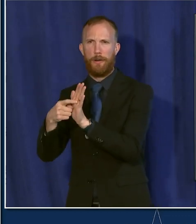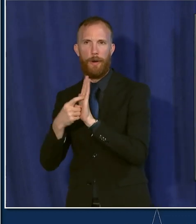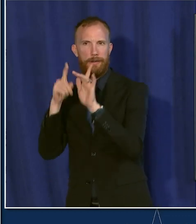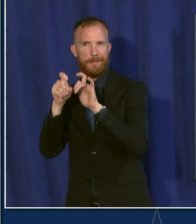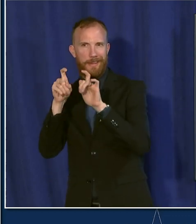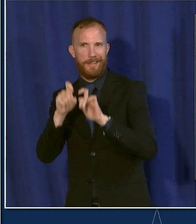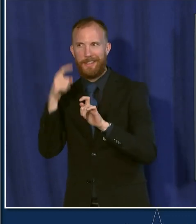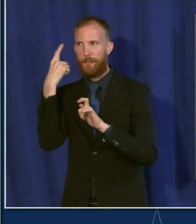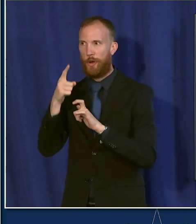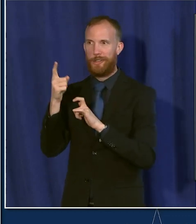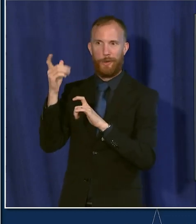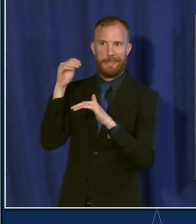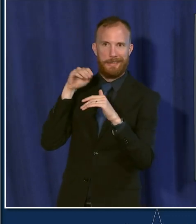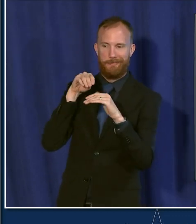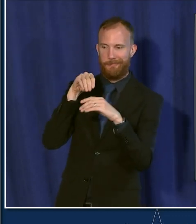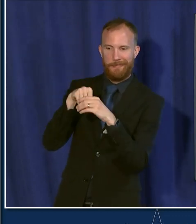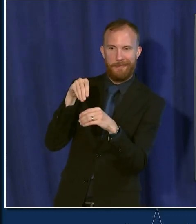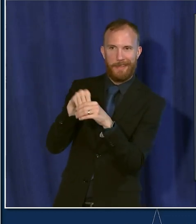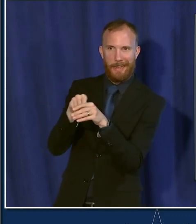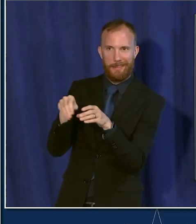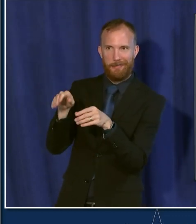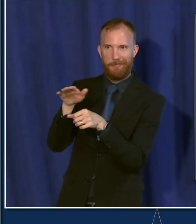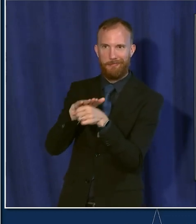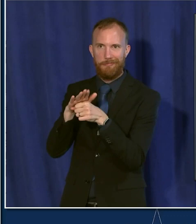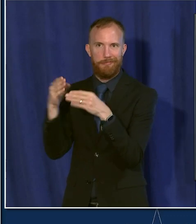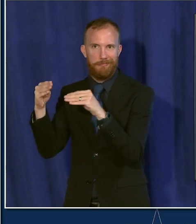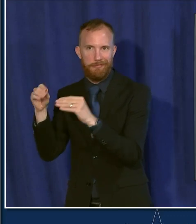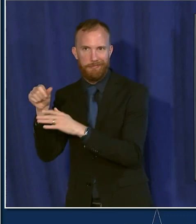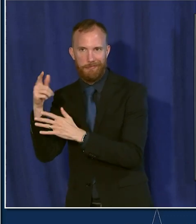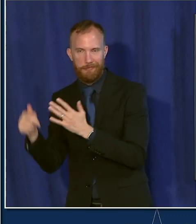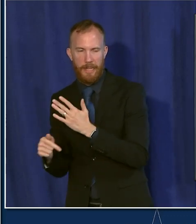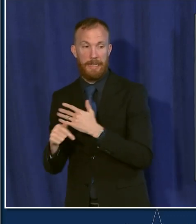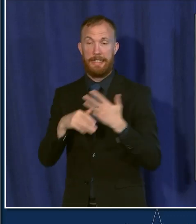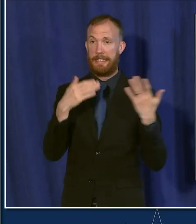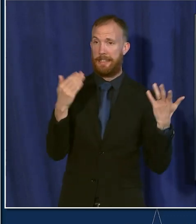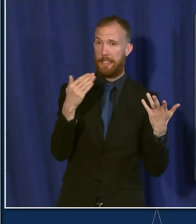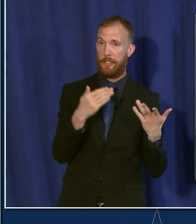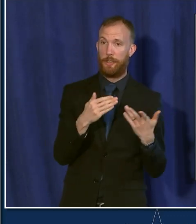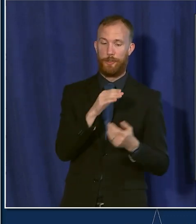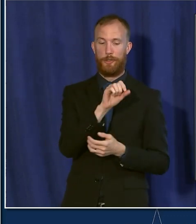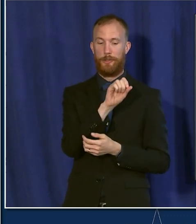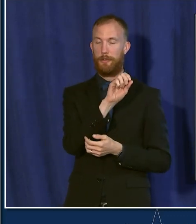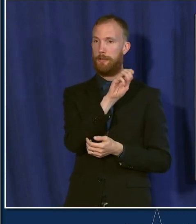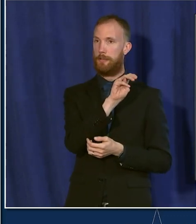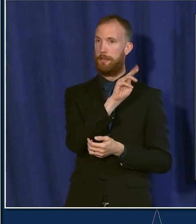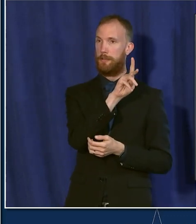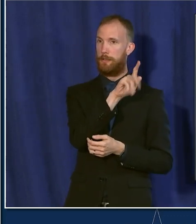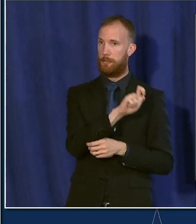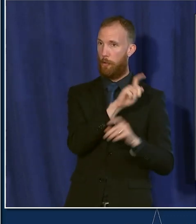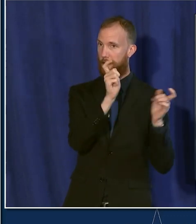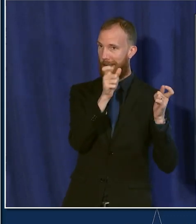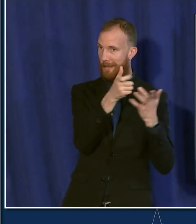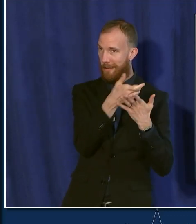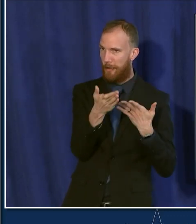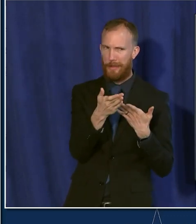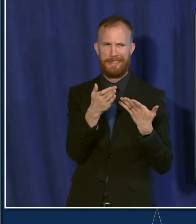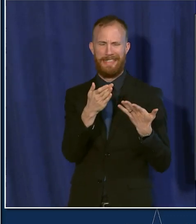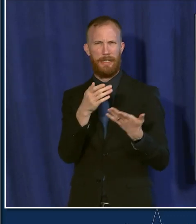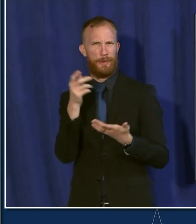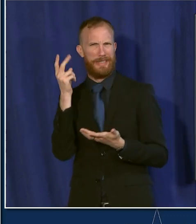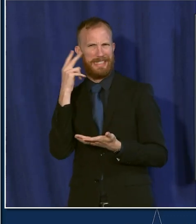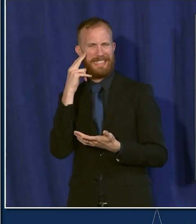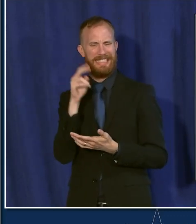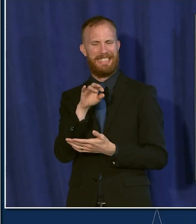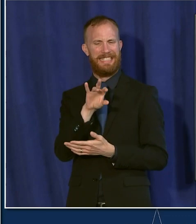indoor spaces, if you look even here at our Smoke Fest, if you look at any of these, 72 hours really is the standard. And so we made that